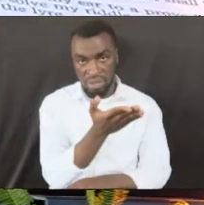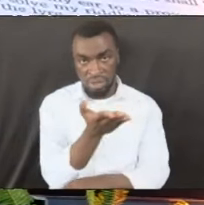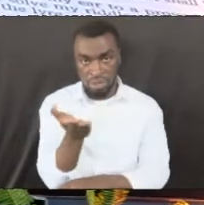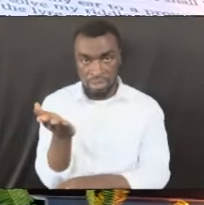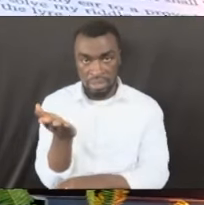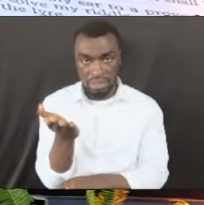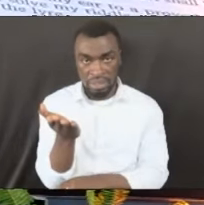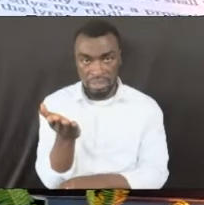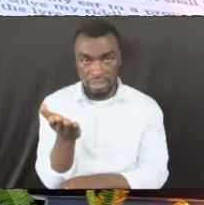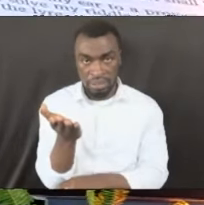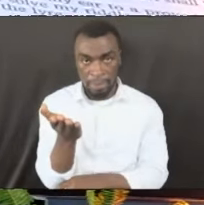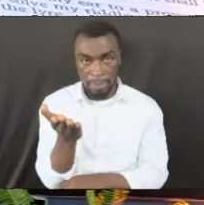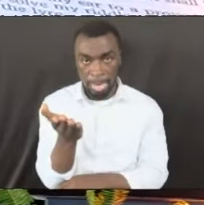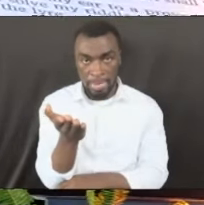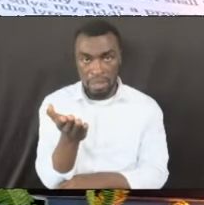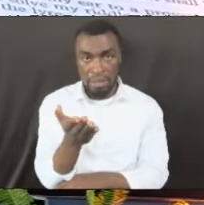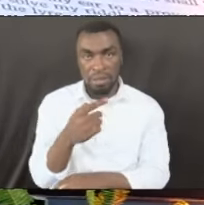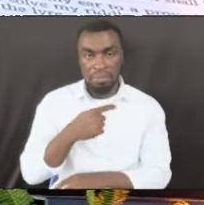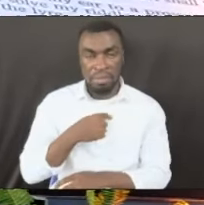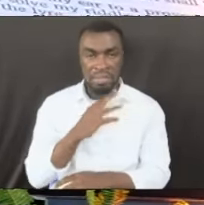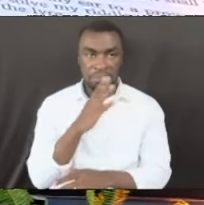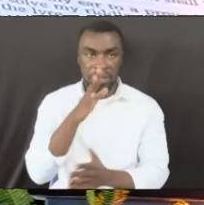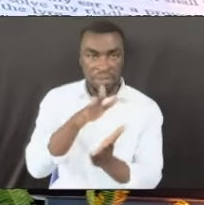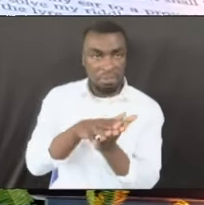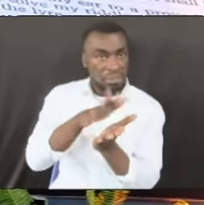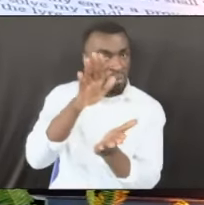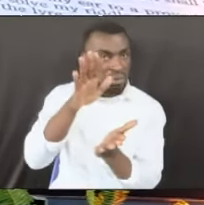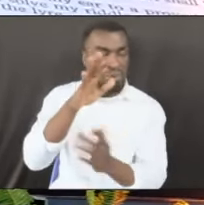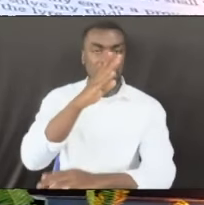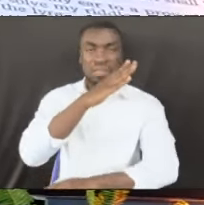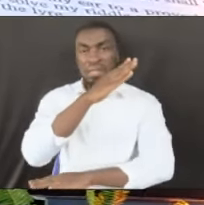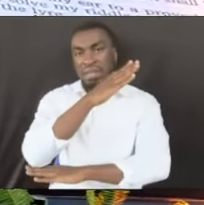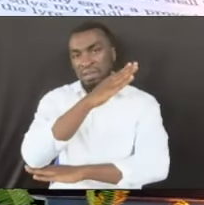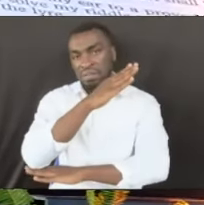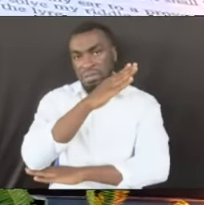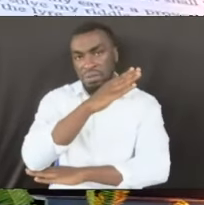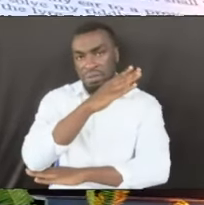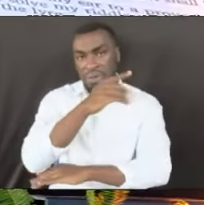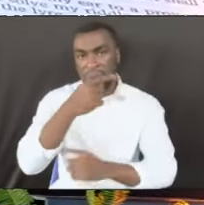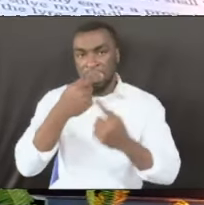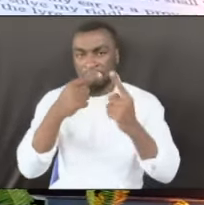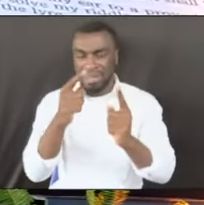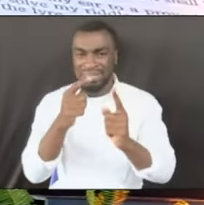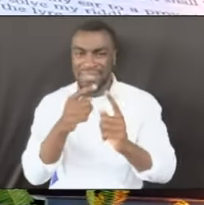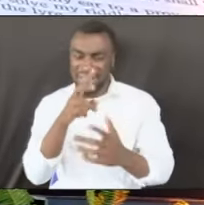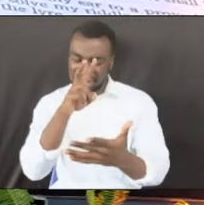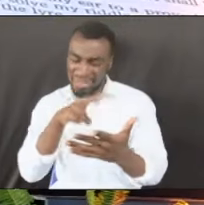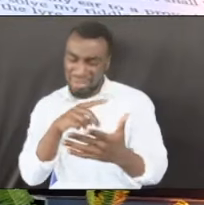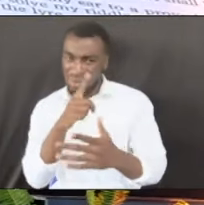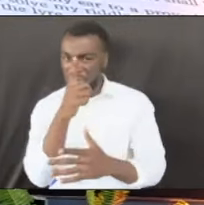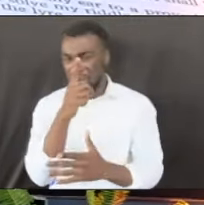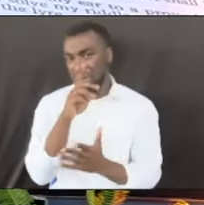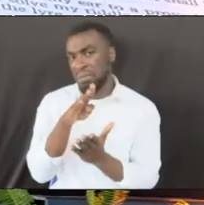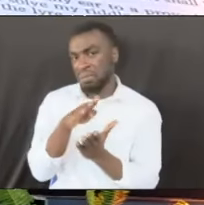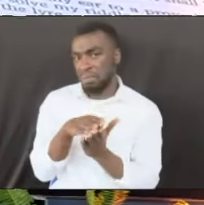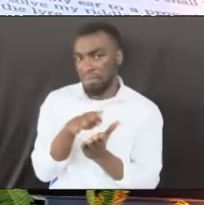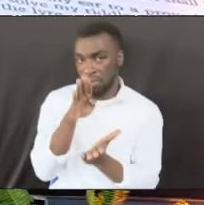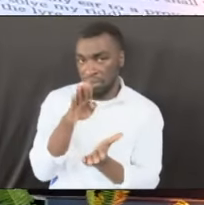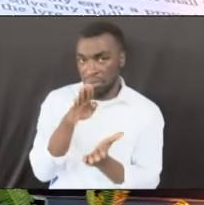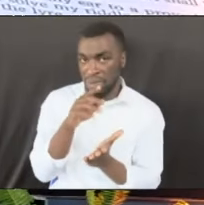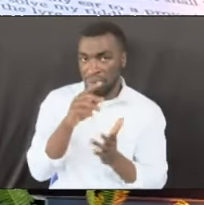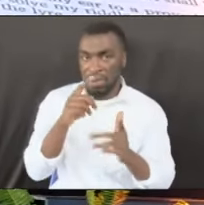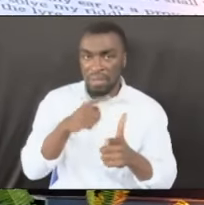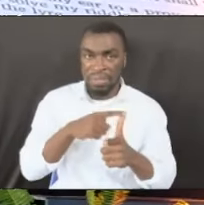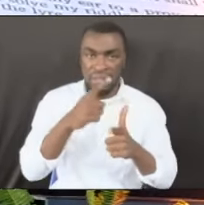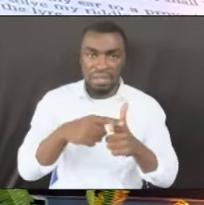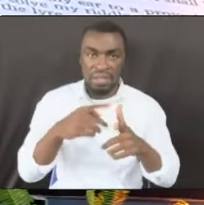So I'll talk more about this in the afternoon, but maybe I'll read just one more, and then I'll give